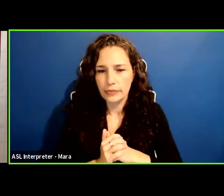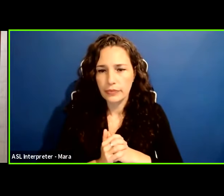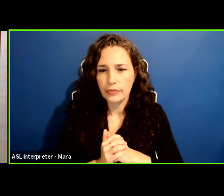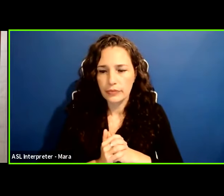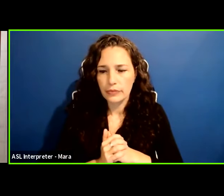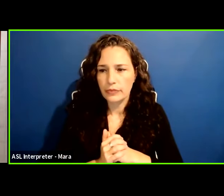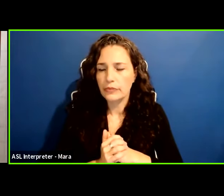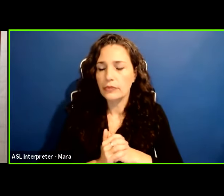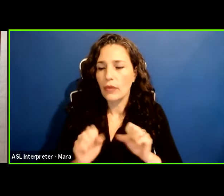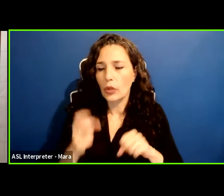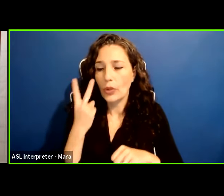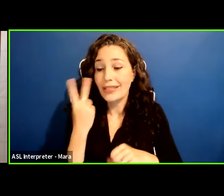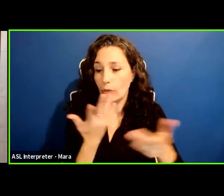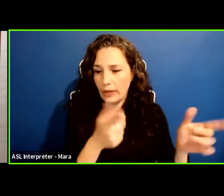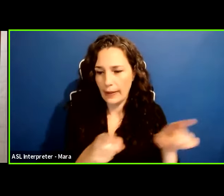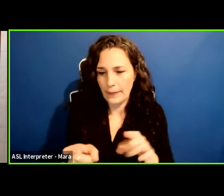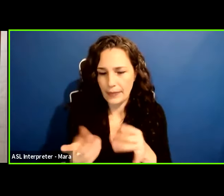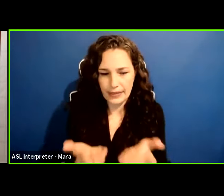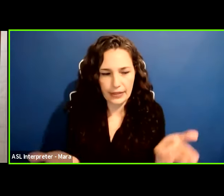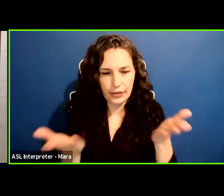just so you can see what's happening when I do that.